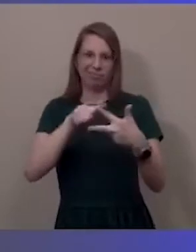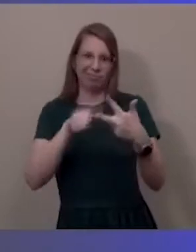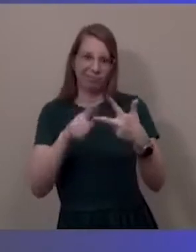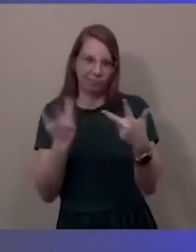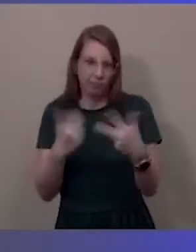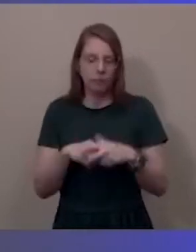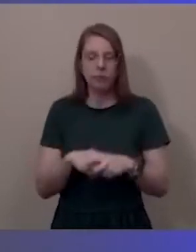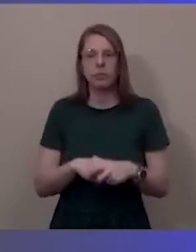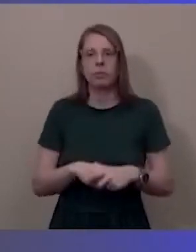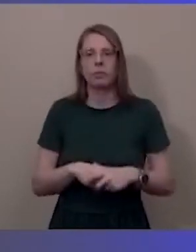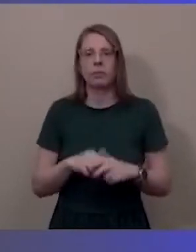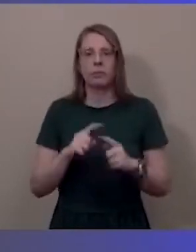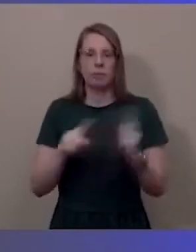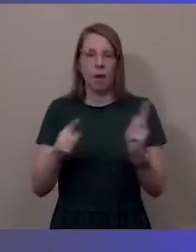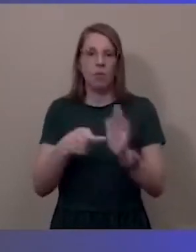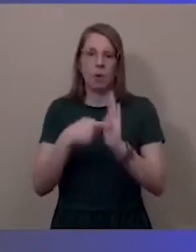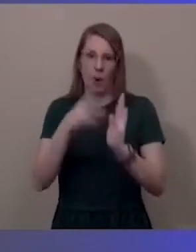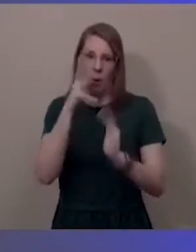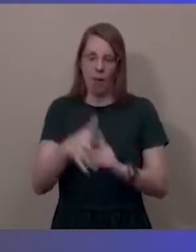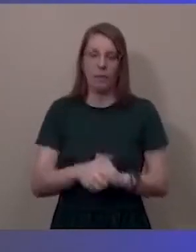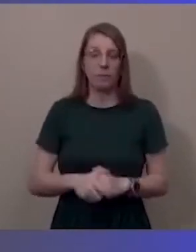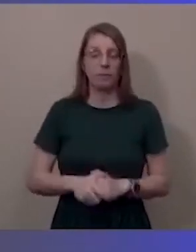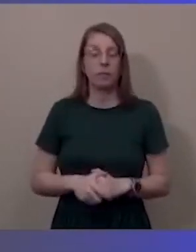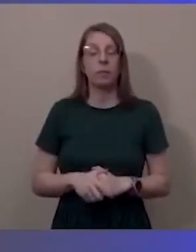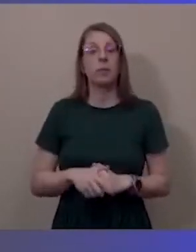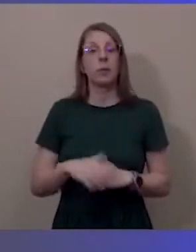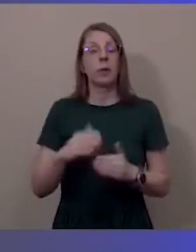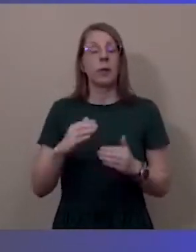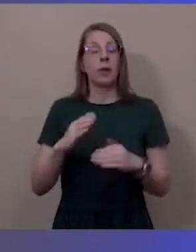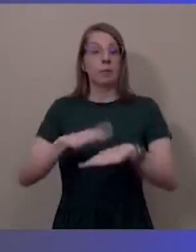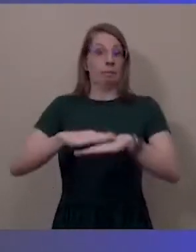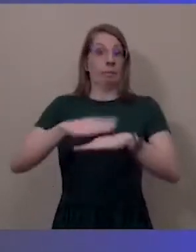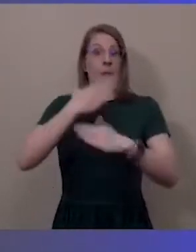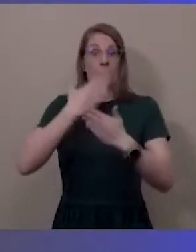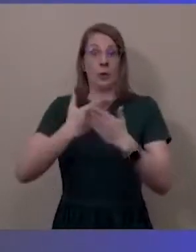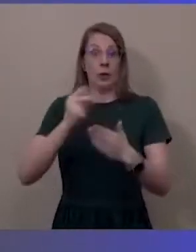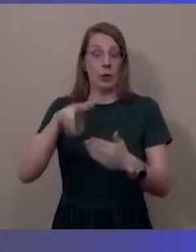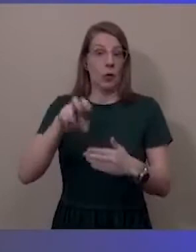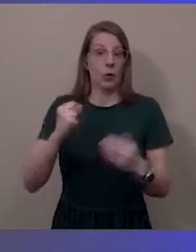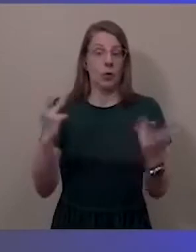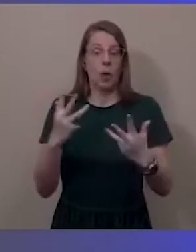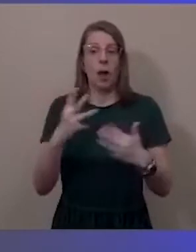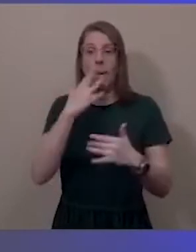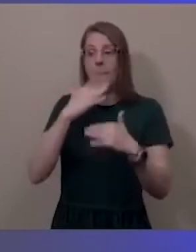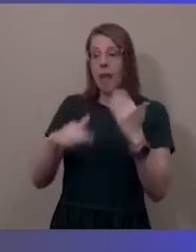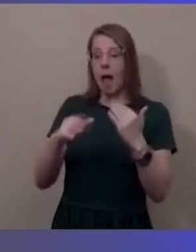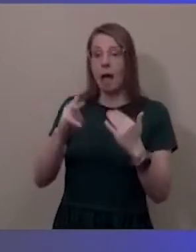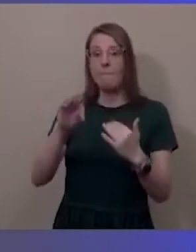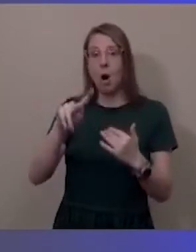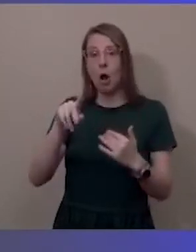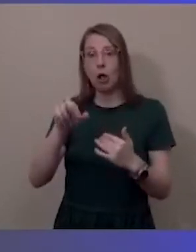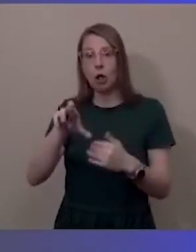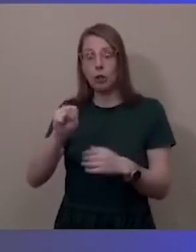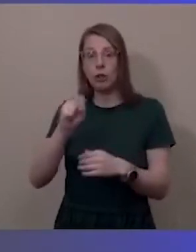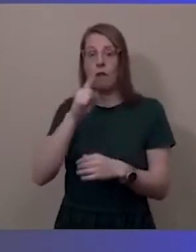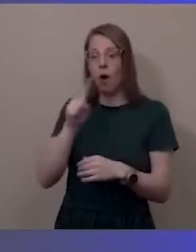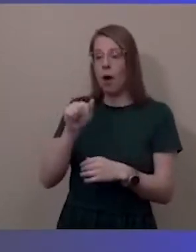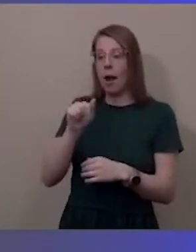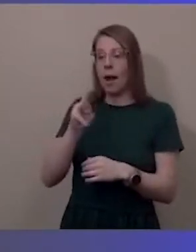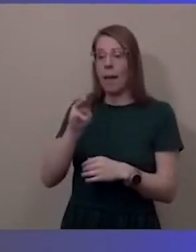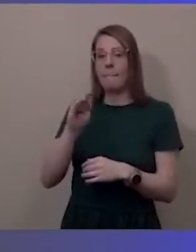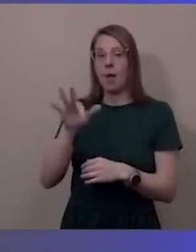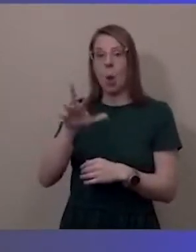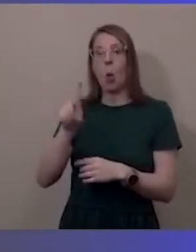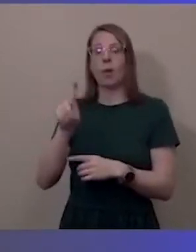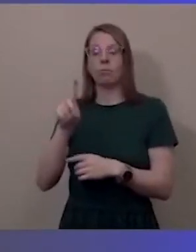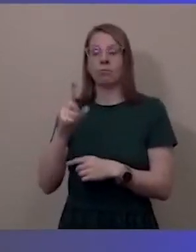those are going to be required. Now, the good news, though, on the horizon there's blood markers for amyloid. We think in the next 1 to 2